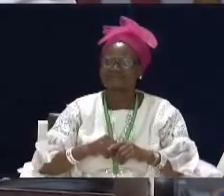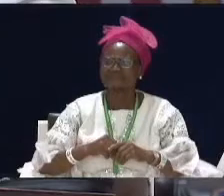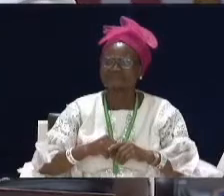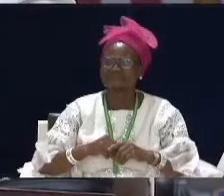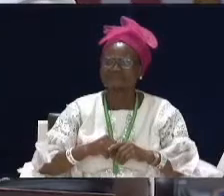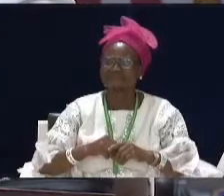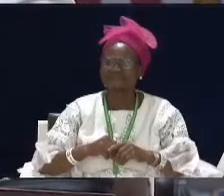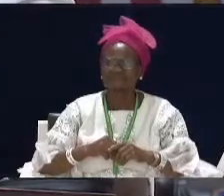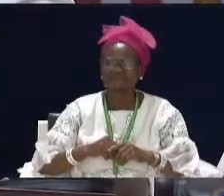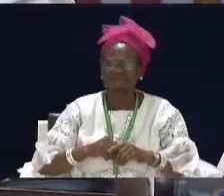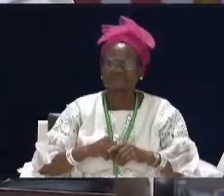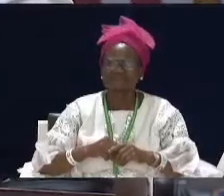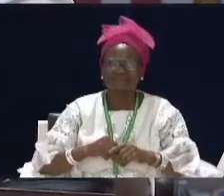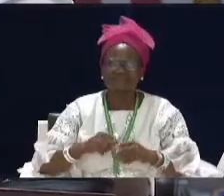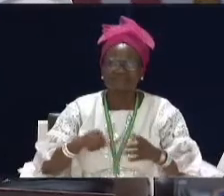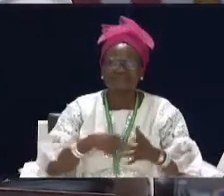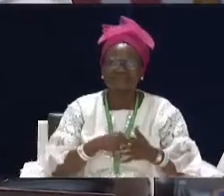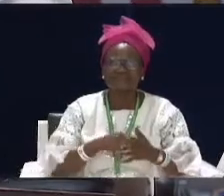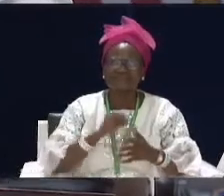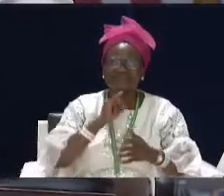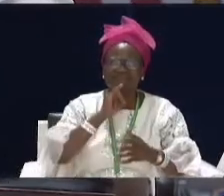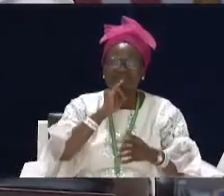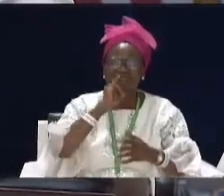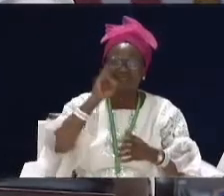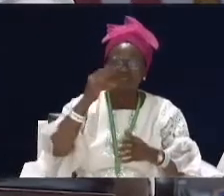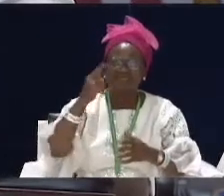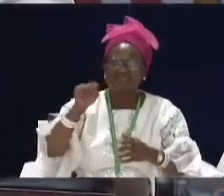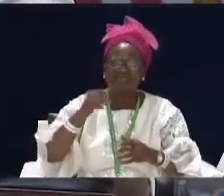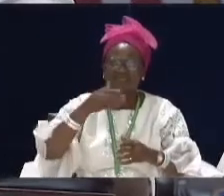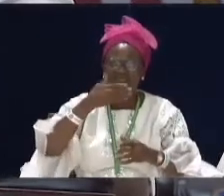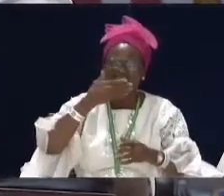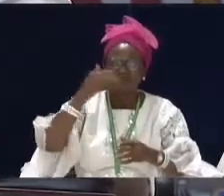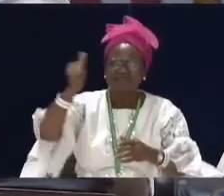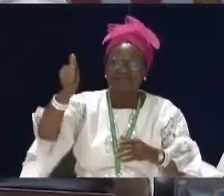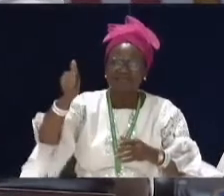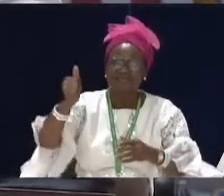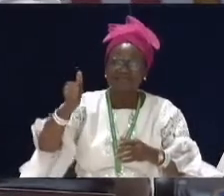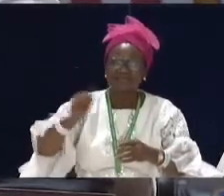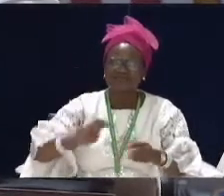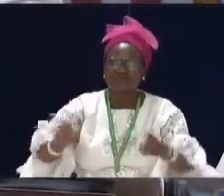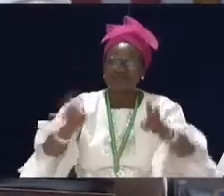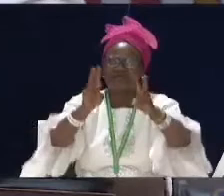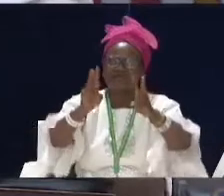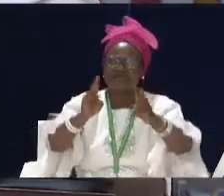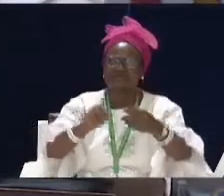that this is the best way to say it without getting into trouble.